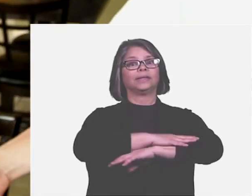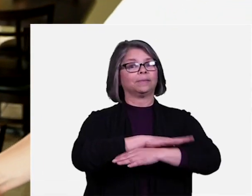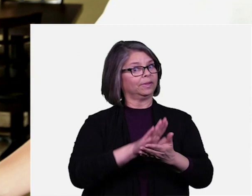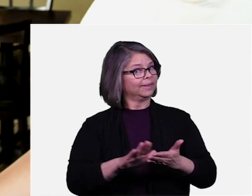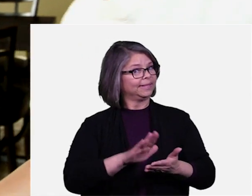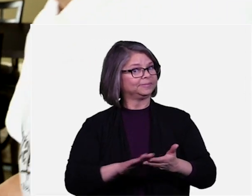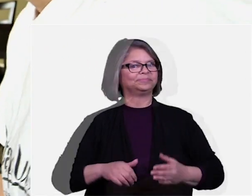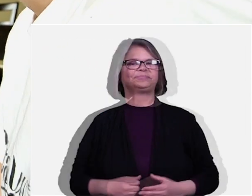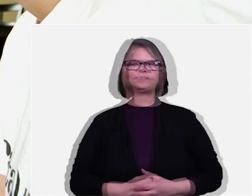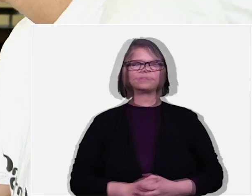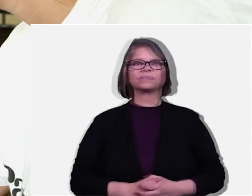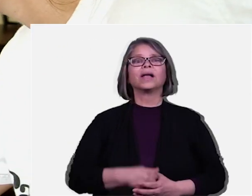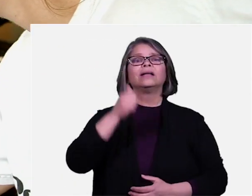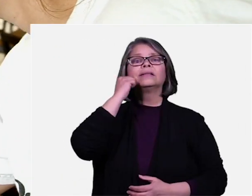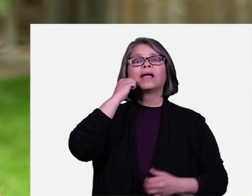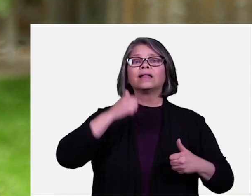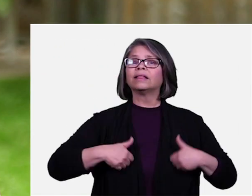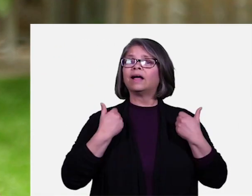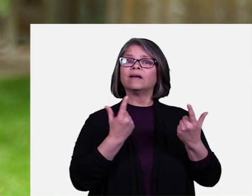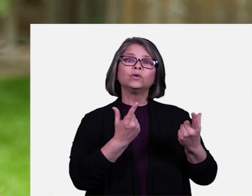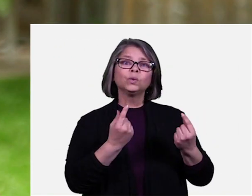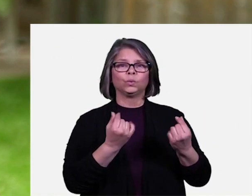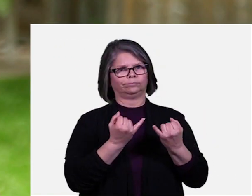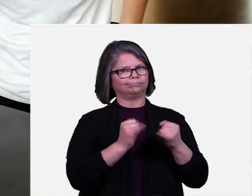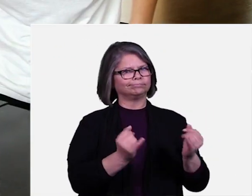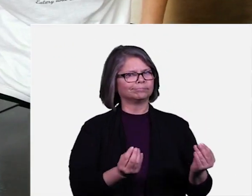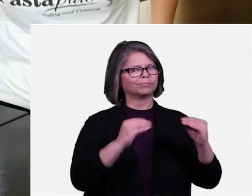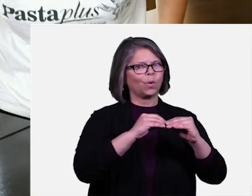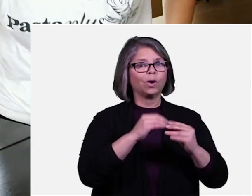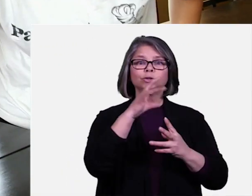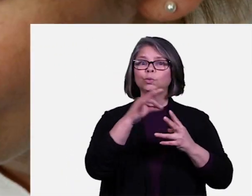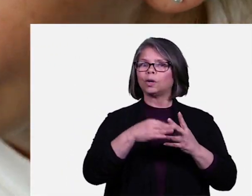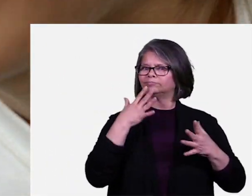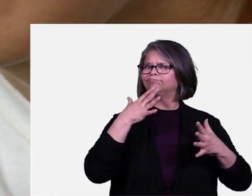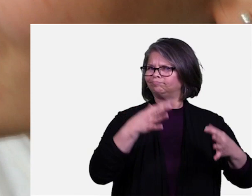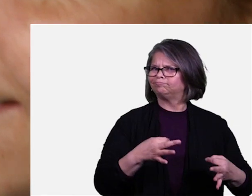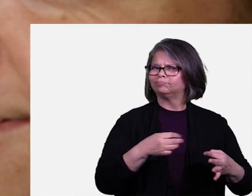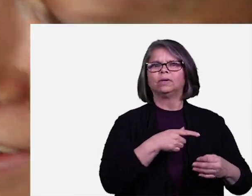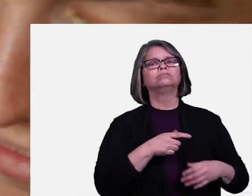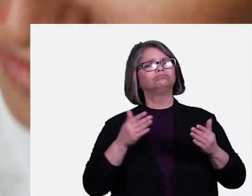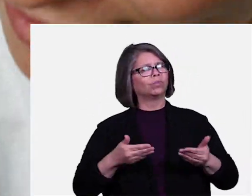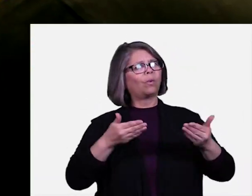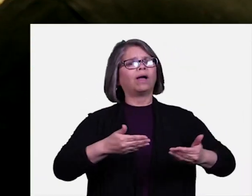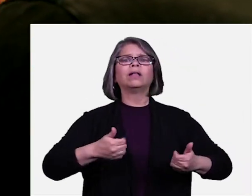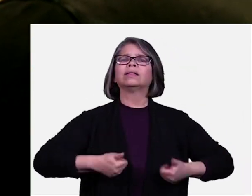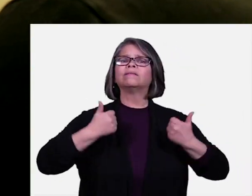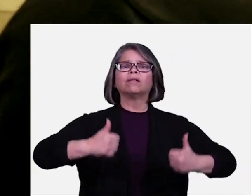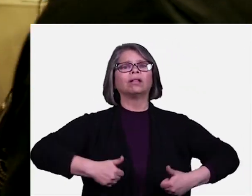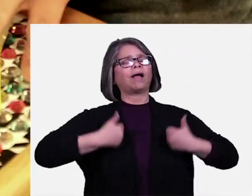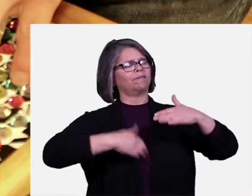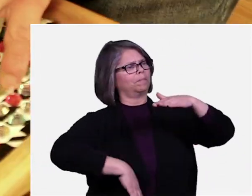Clean the table. To get through activities of daily living and to be more independent, to make choices,